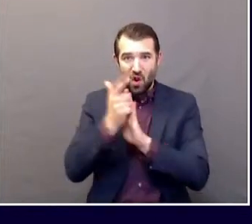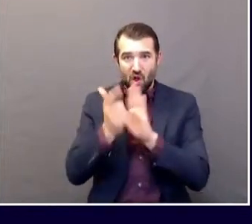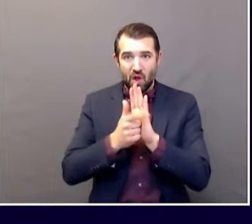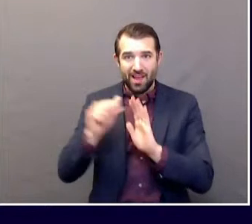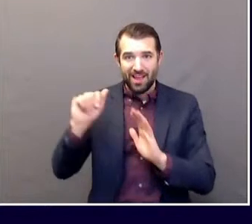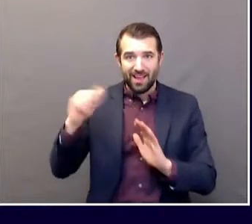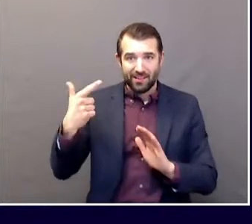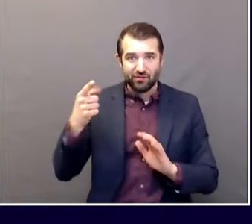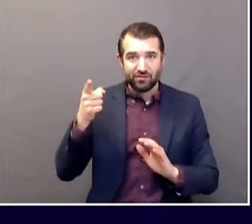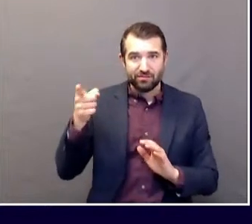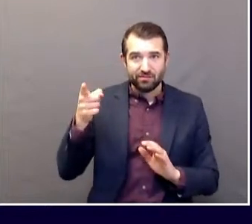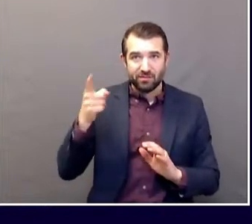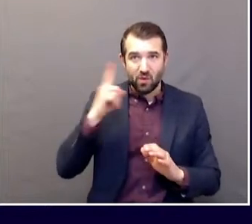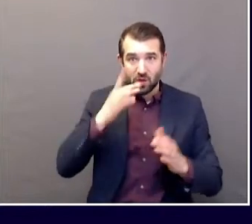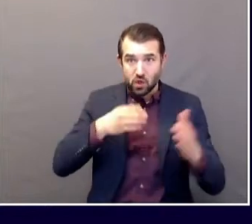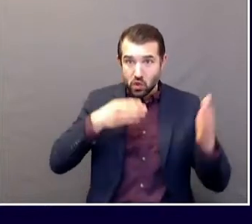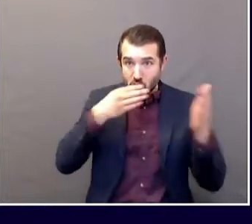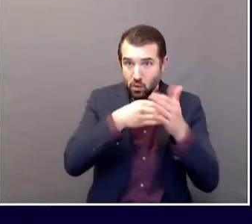other states?